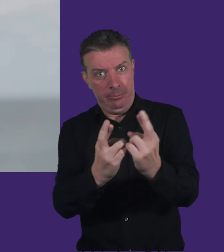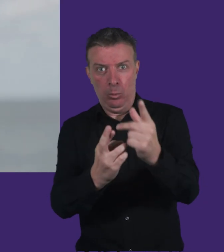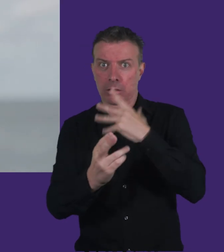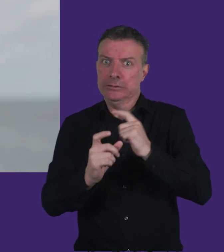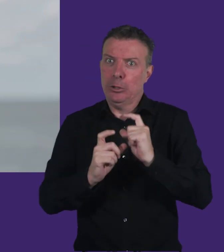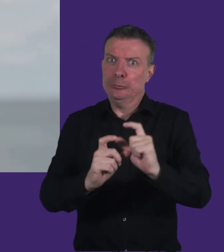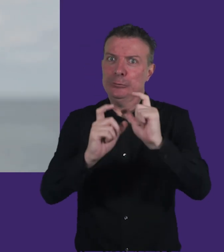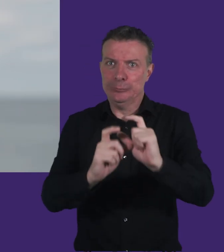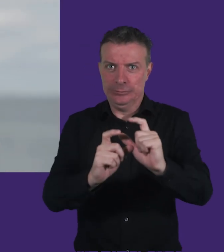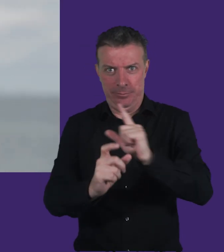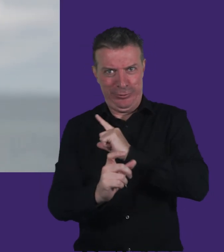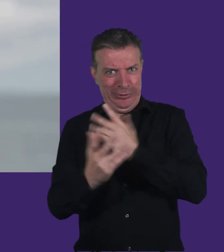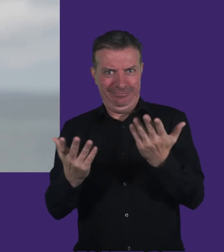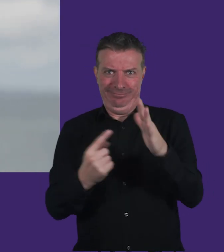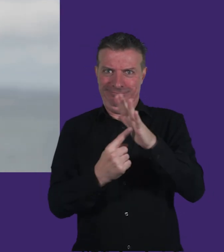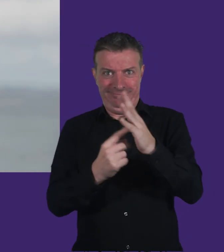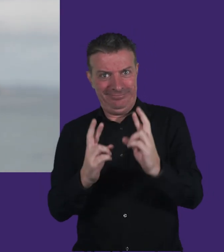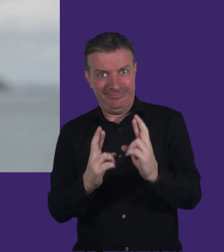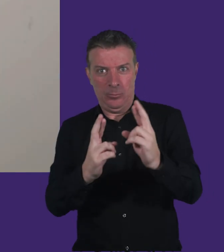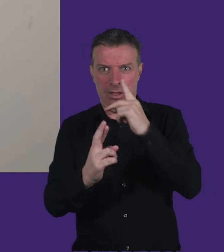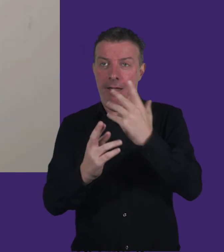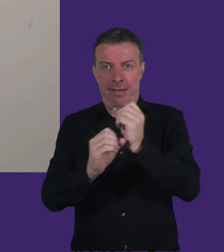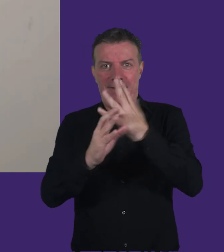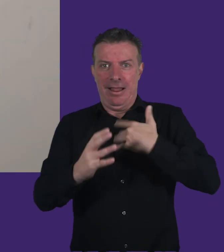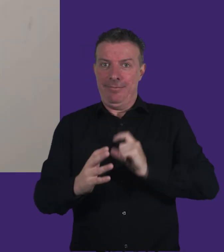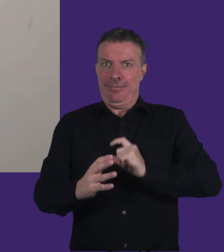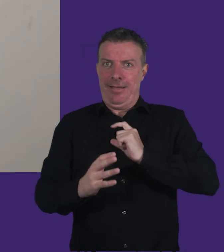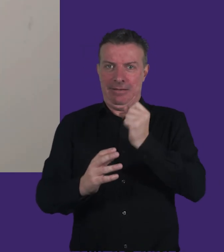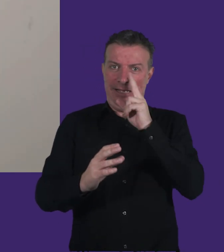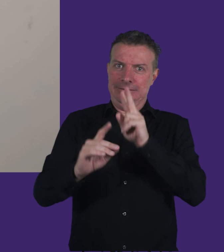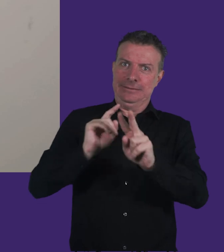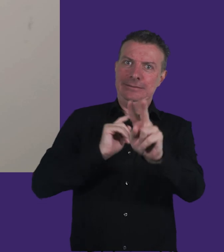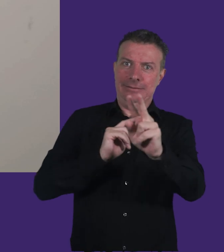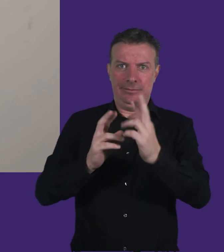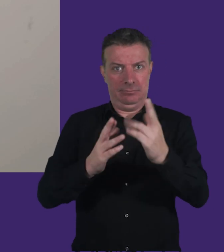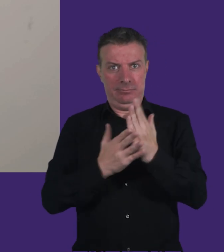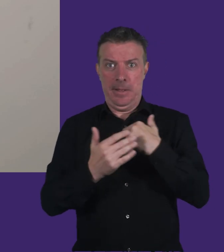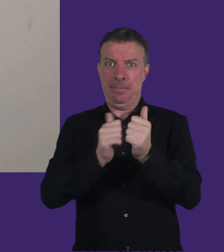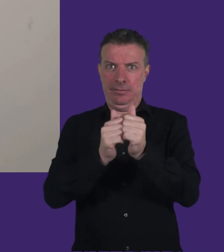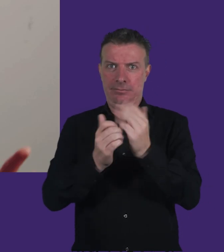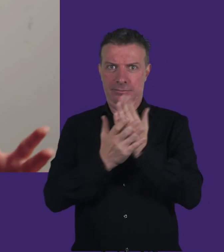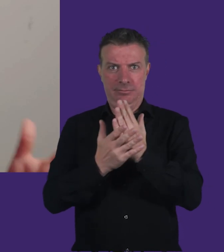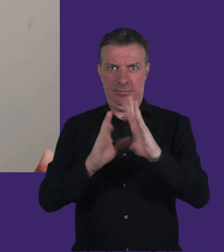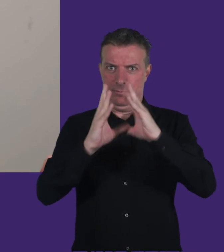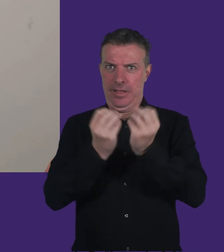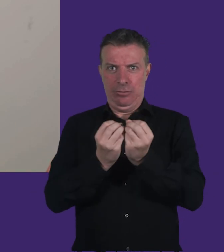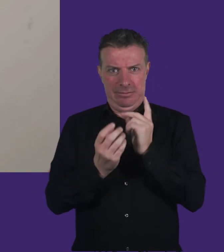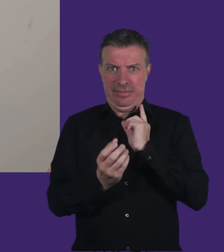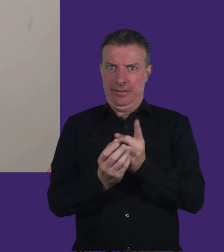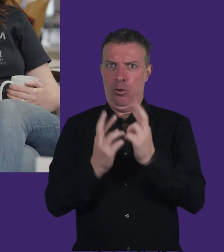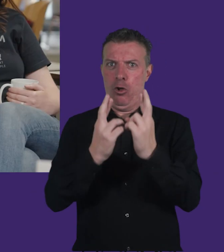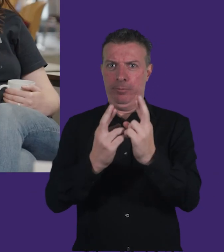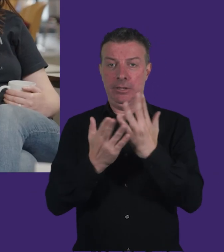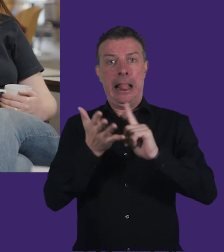hope, they want to continue because they can see that kind of light. So for me, peer support, the word hope just engulfs